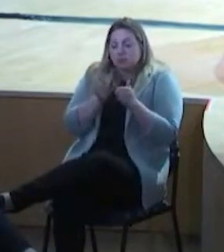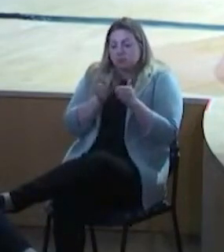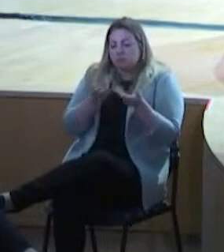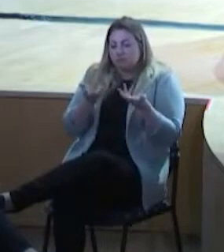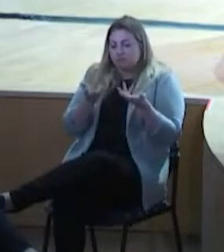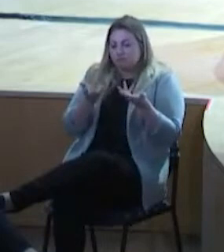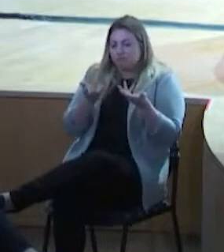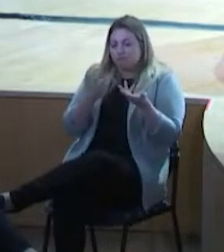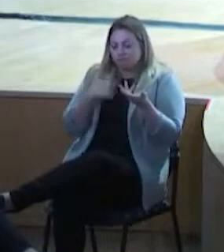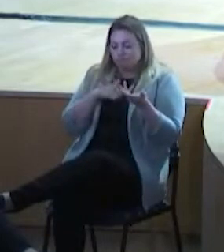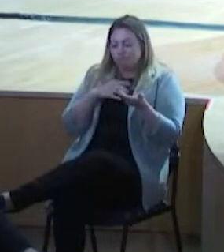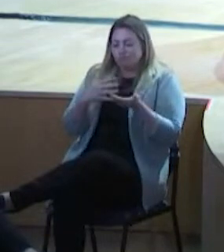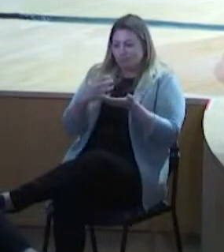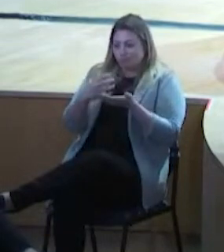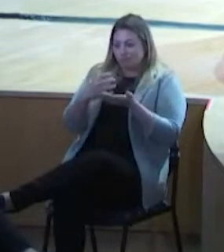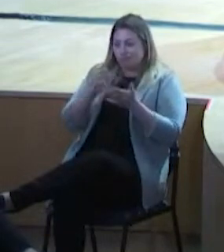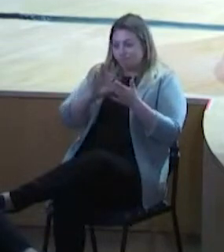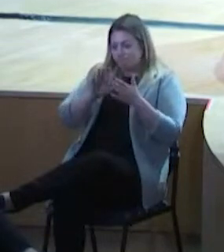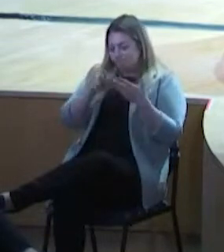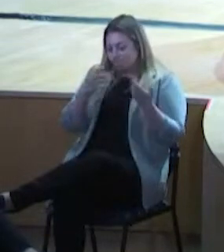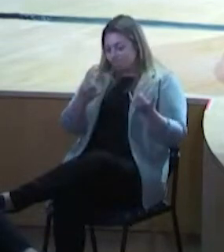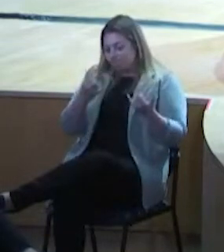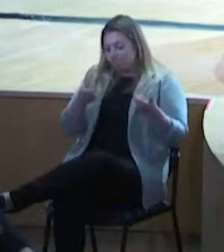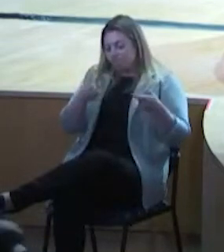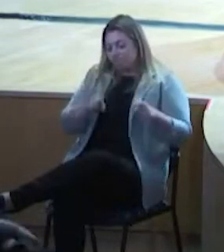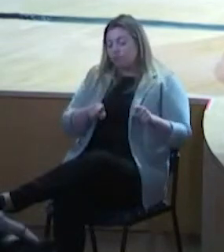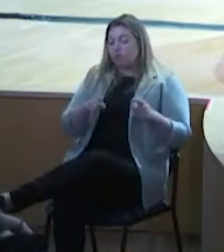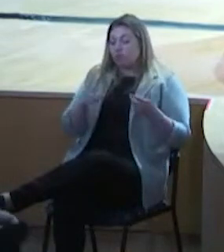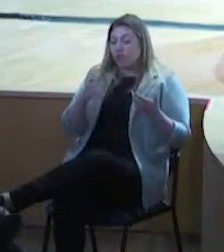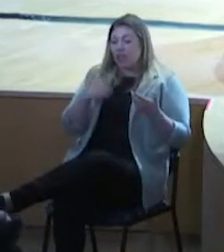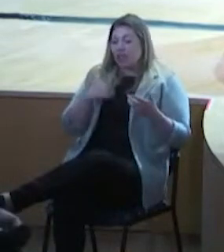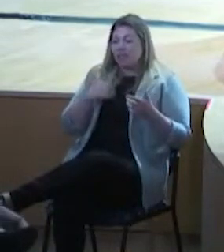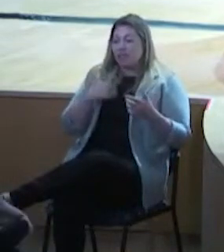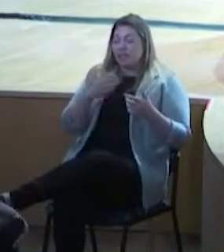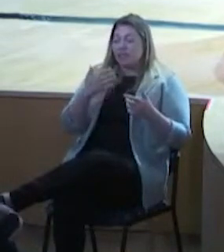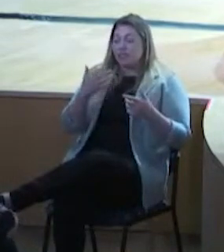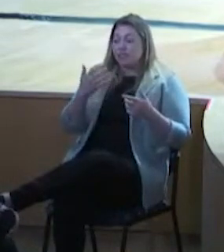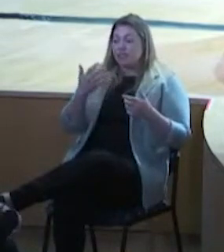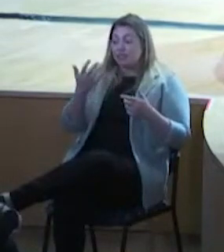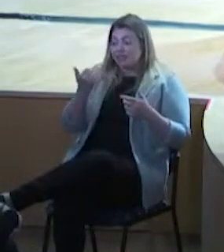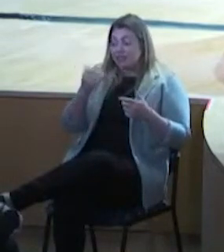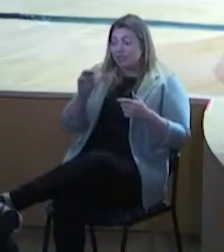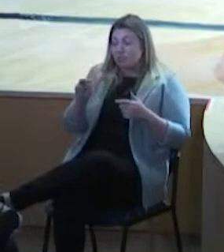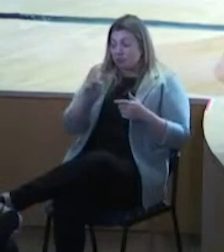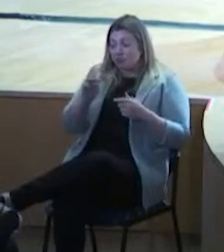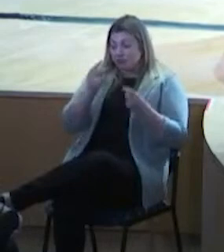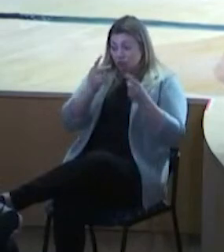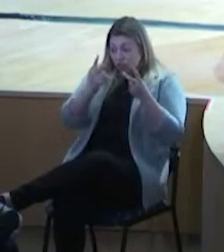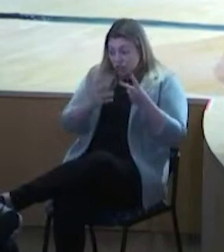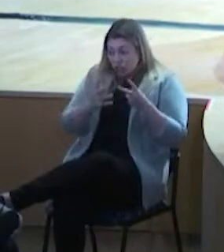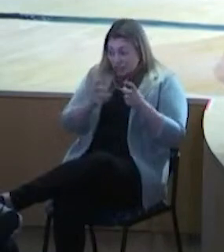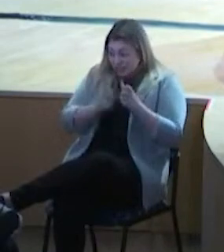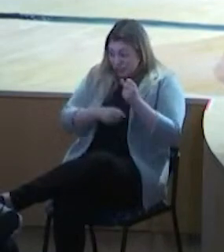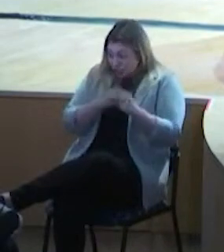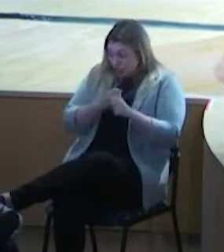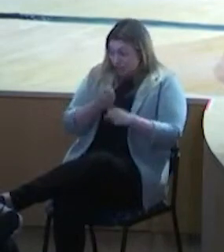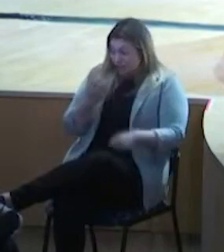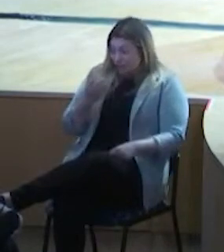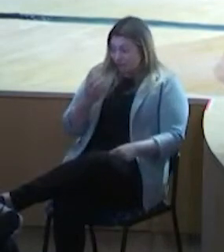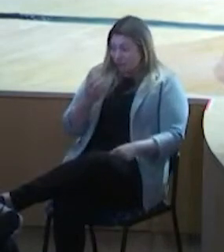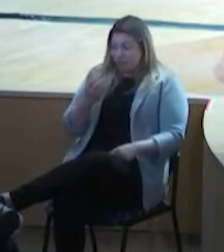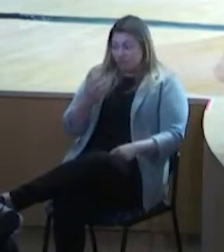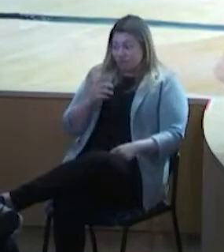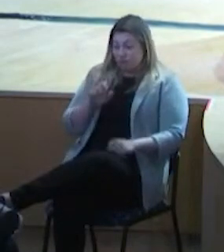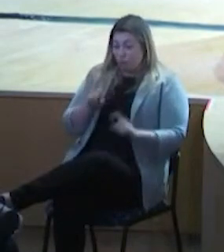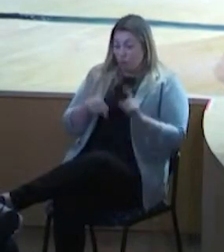we've gotten to a point where we have 15 million visitors a year, and there's